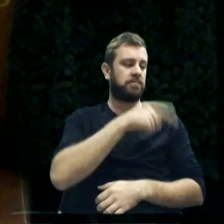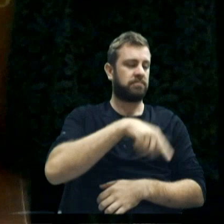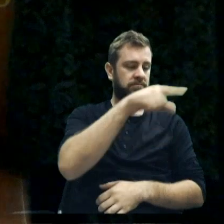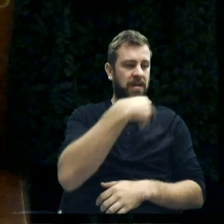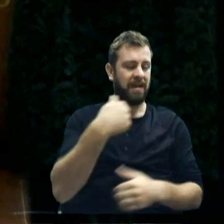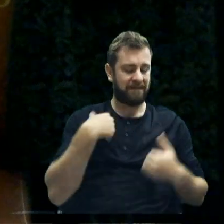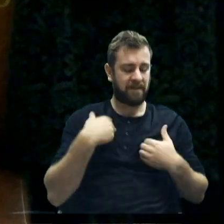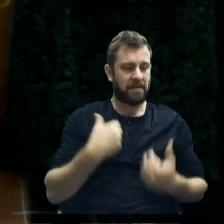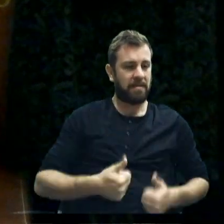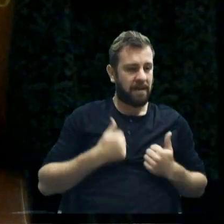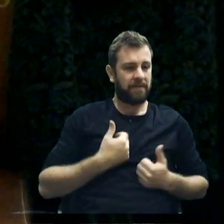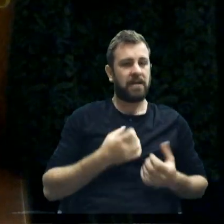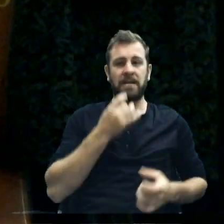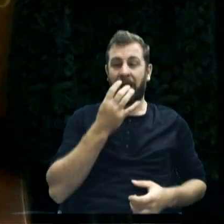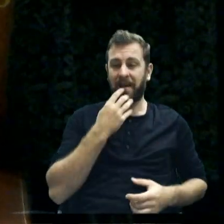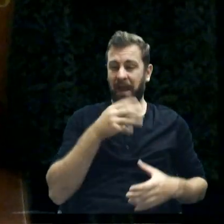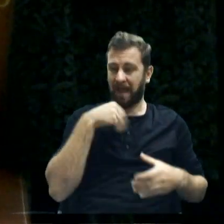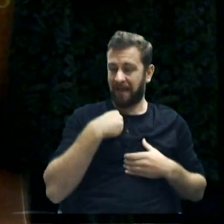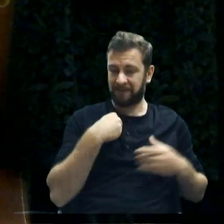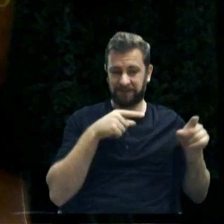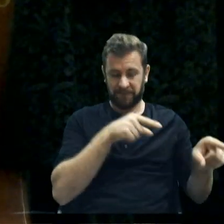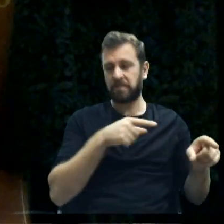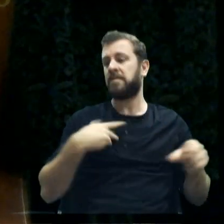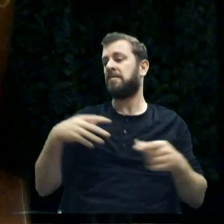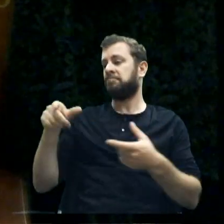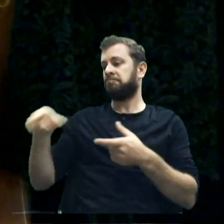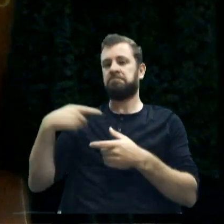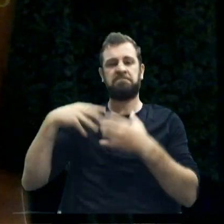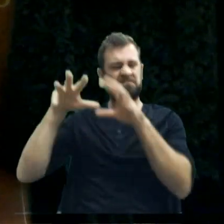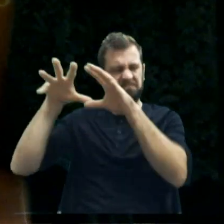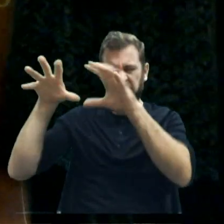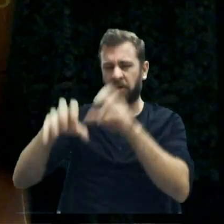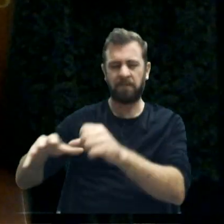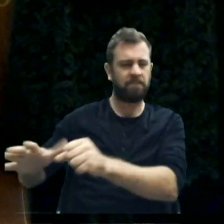those, of course, who are in utter and absolute darkness.